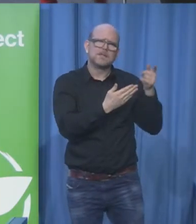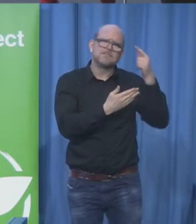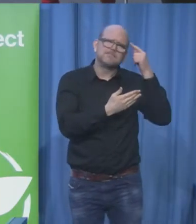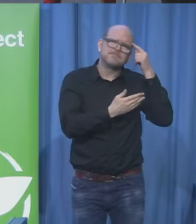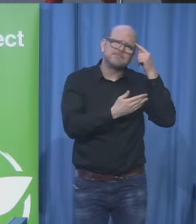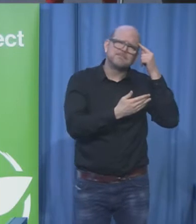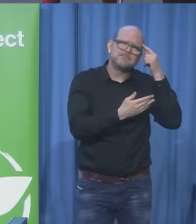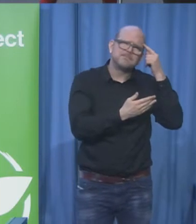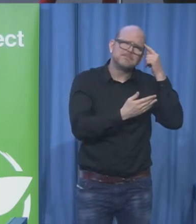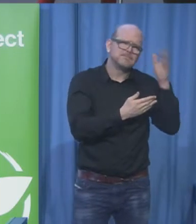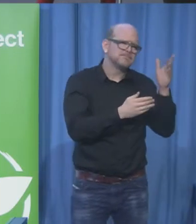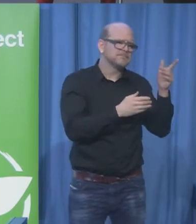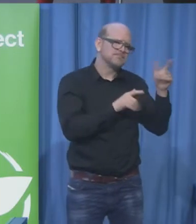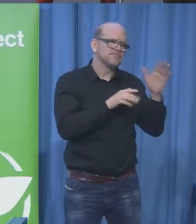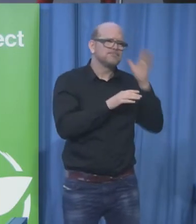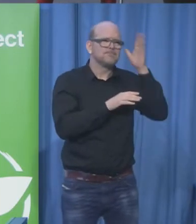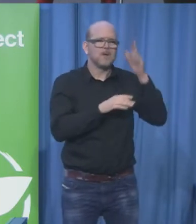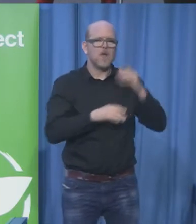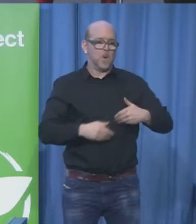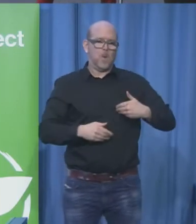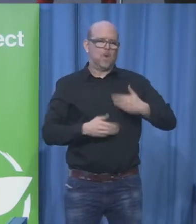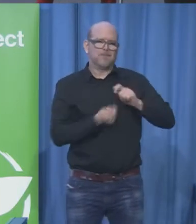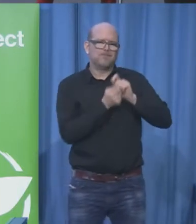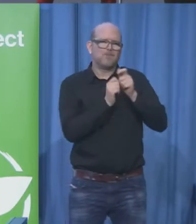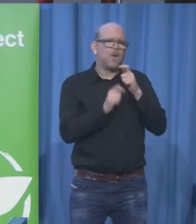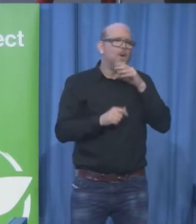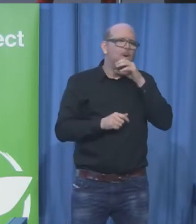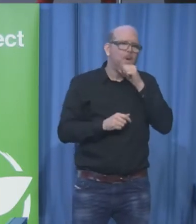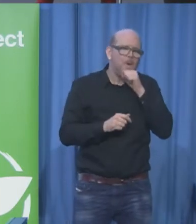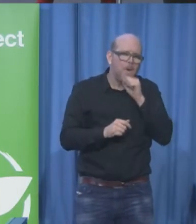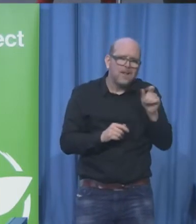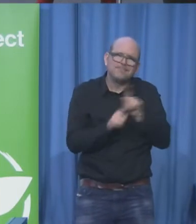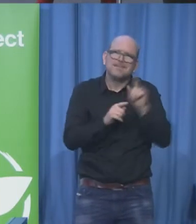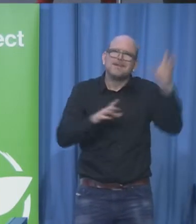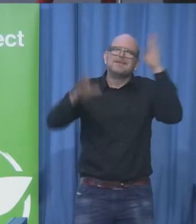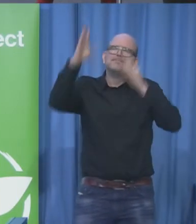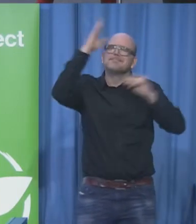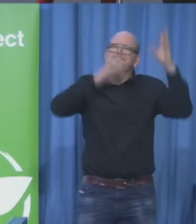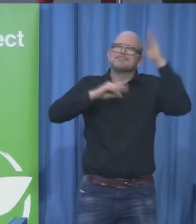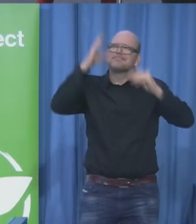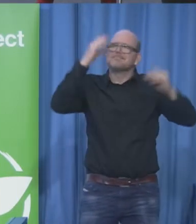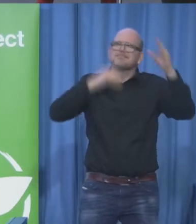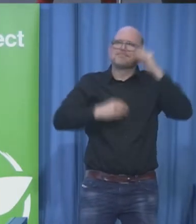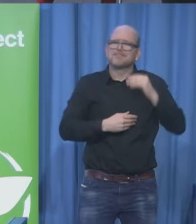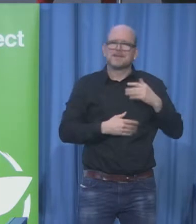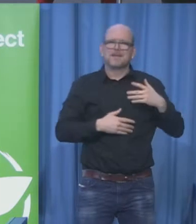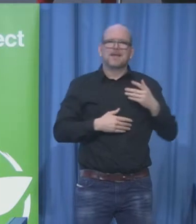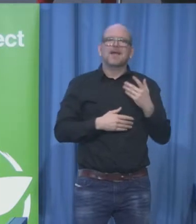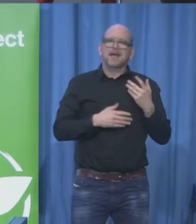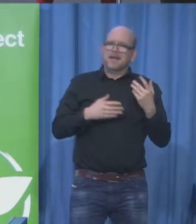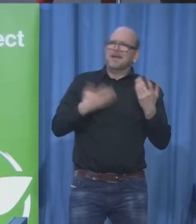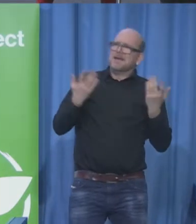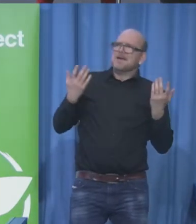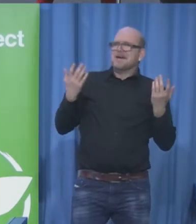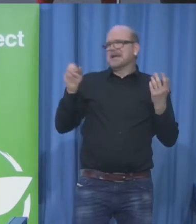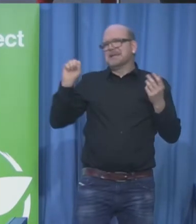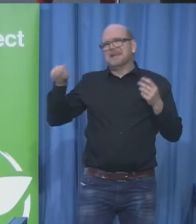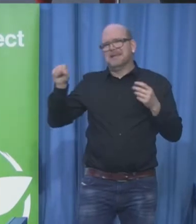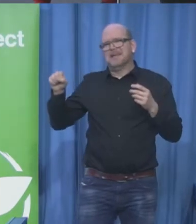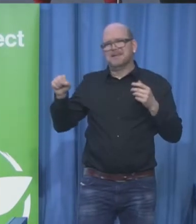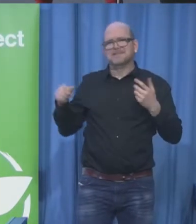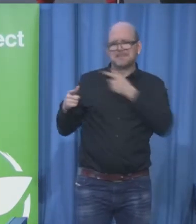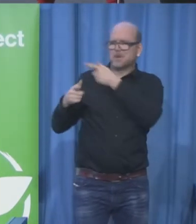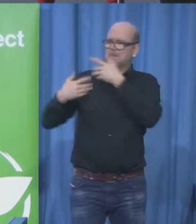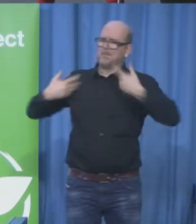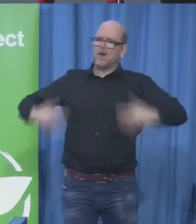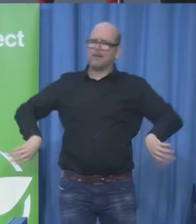final question for you is, what were some of the most positive influences or mentors? Because like we can't do this on our own, right? Did you have particular